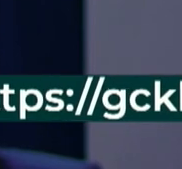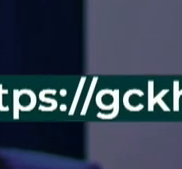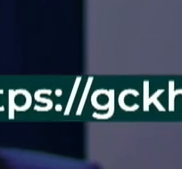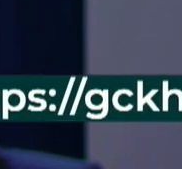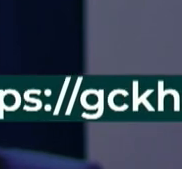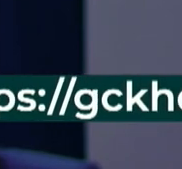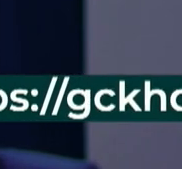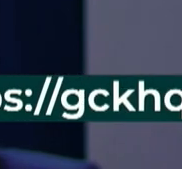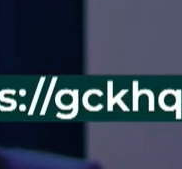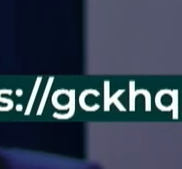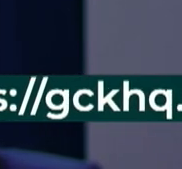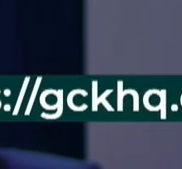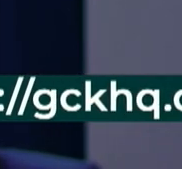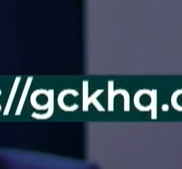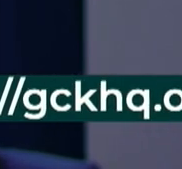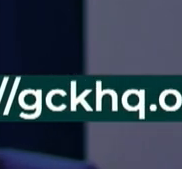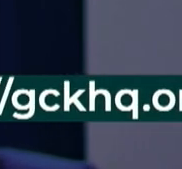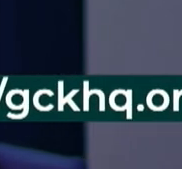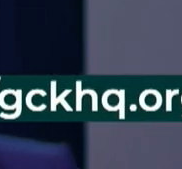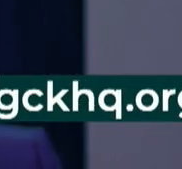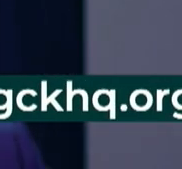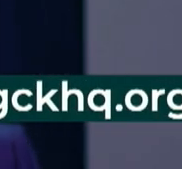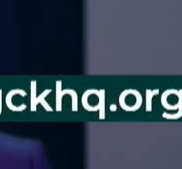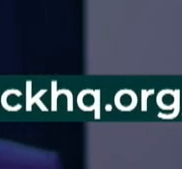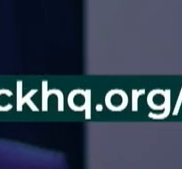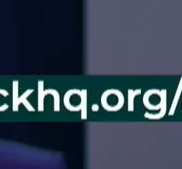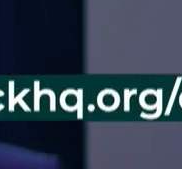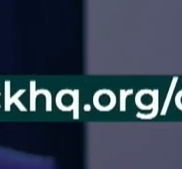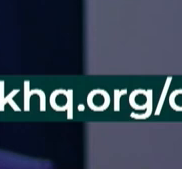Our counselors in the open field, we are waiting for you.